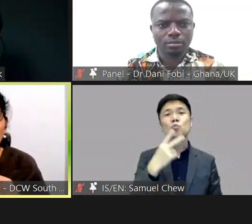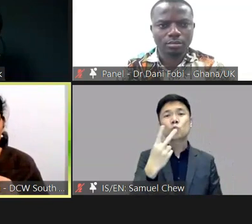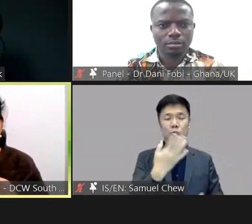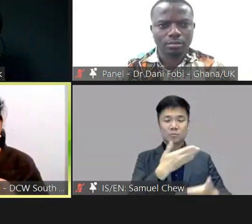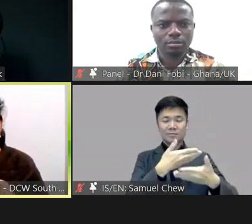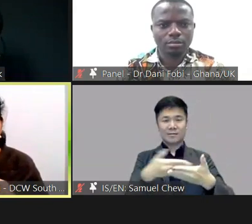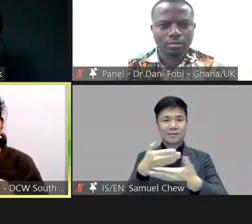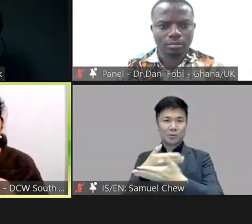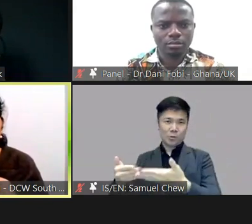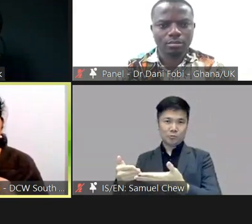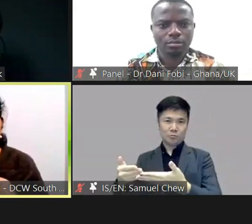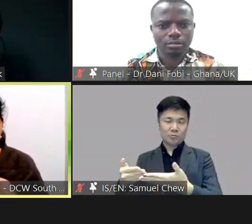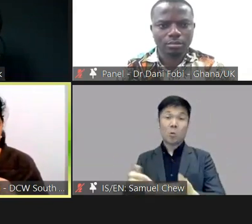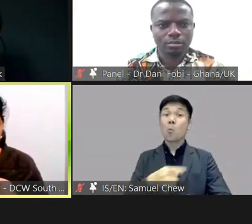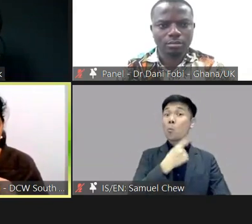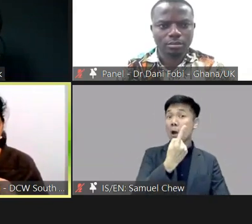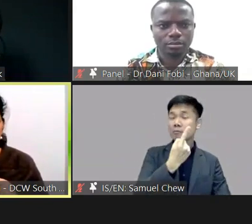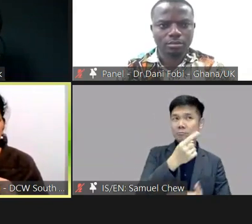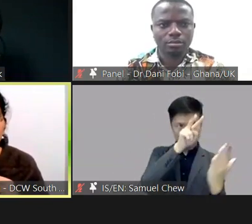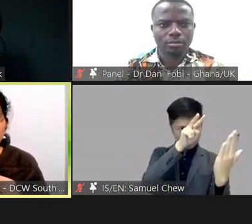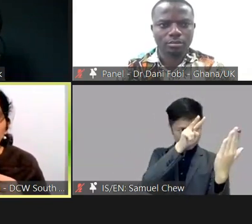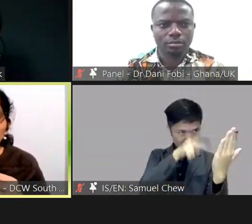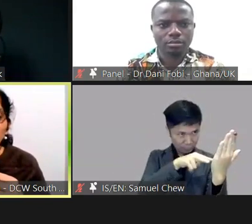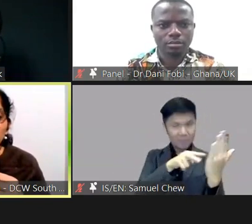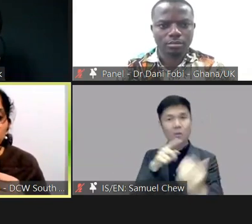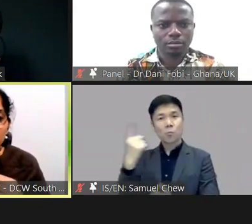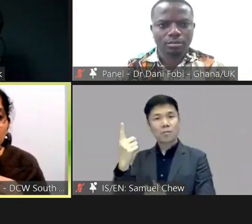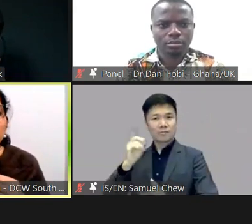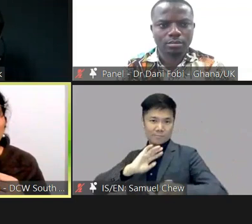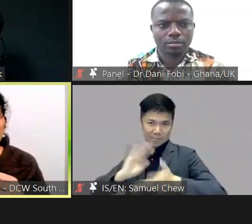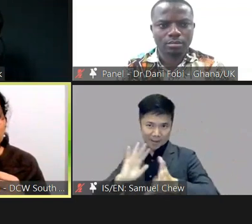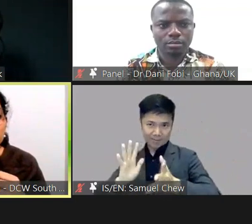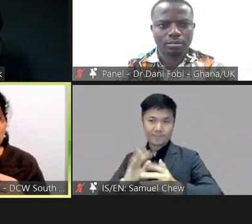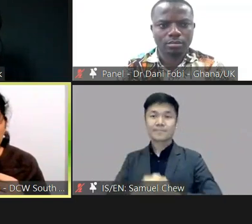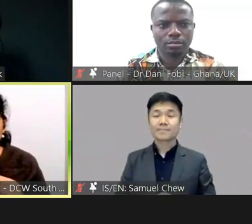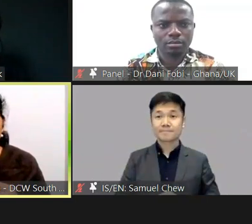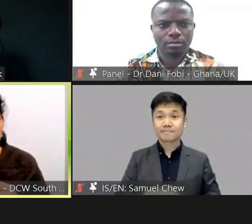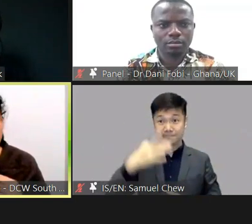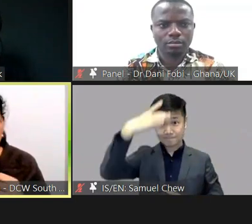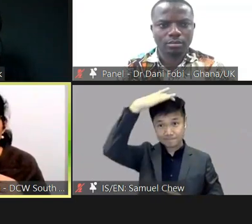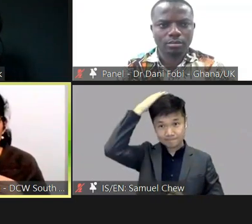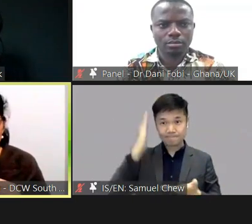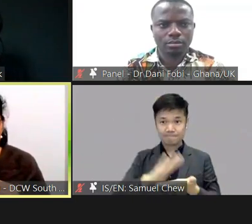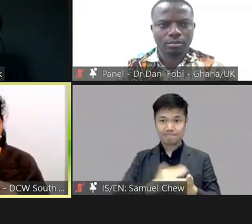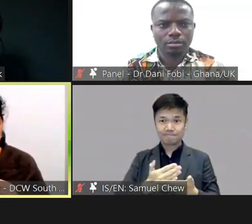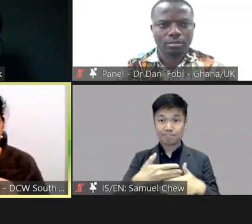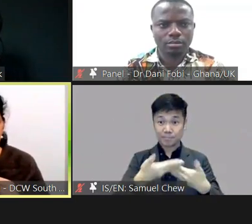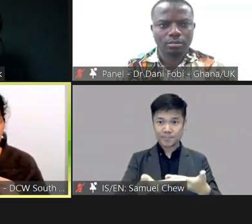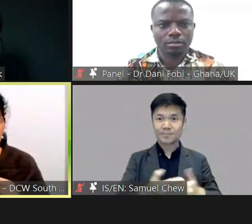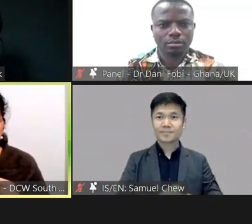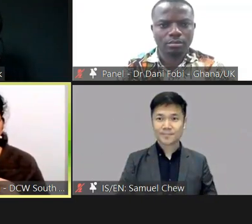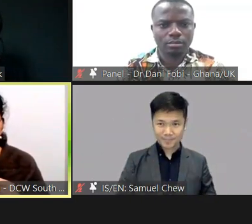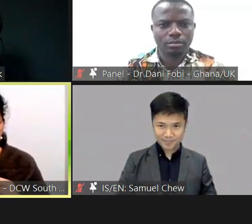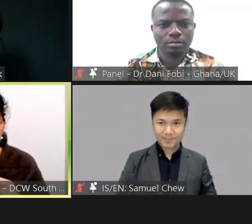using 2 languages at the same time. So for babies who are using sign language, or children who are using